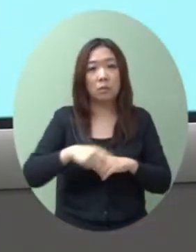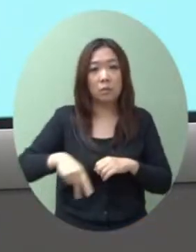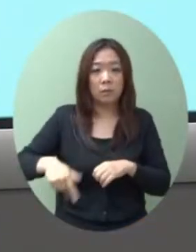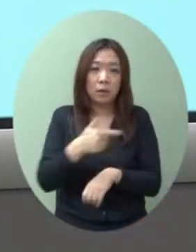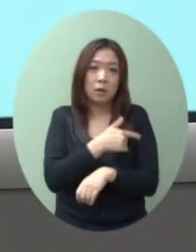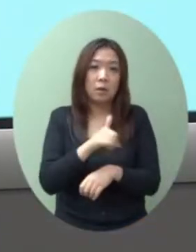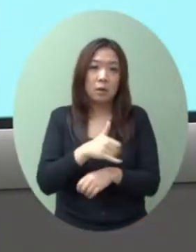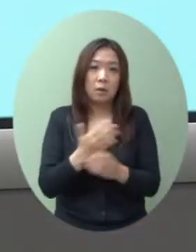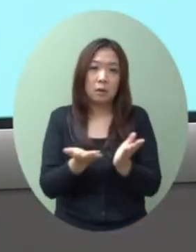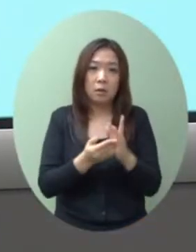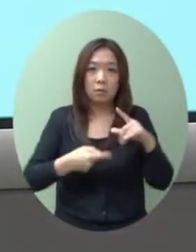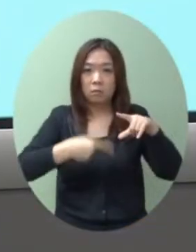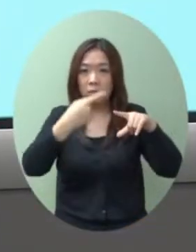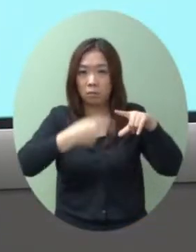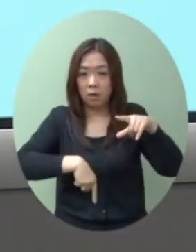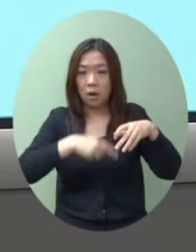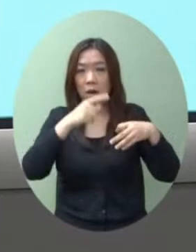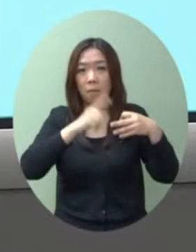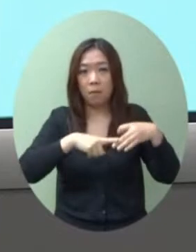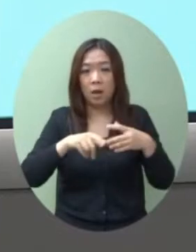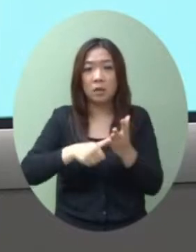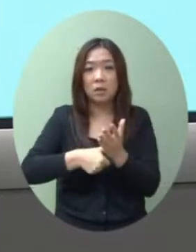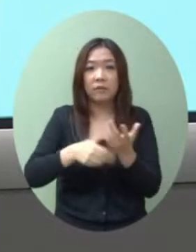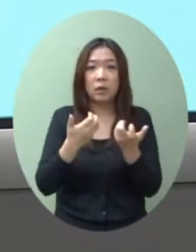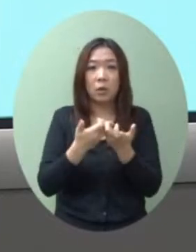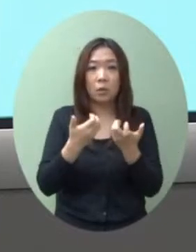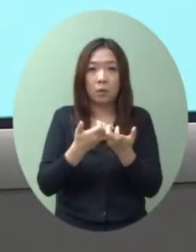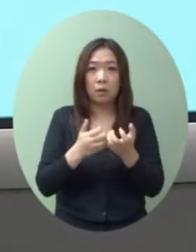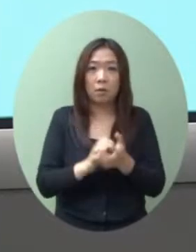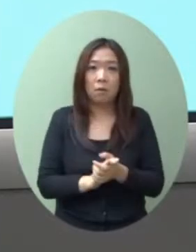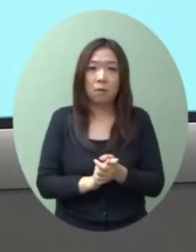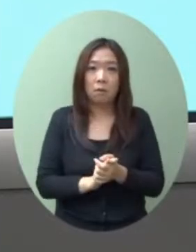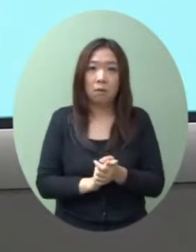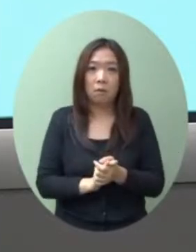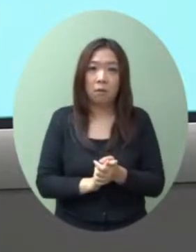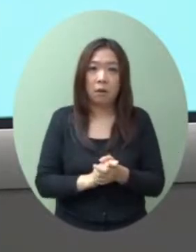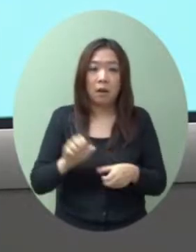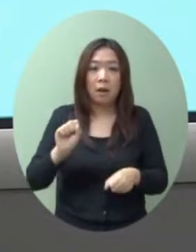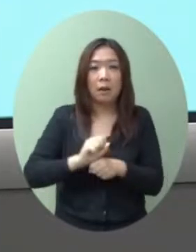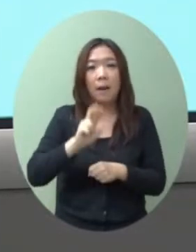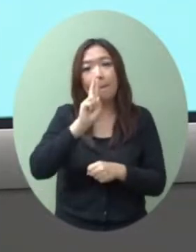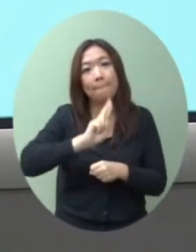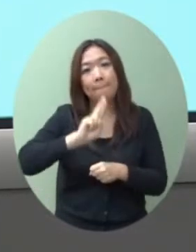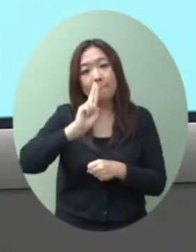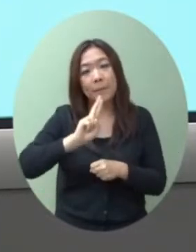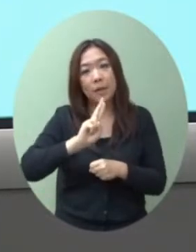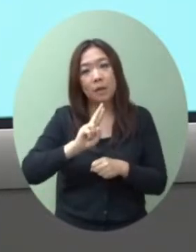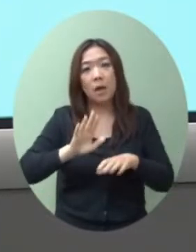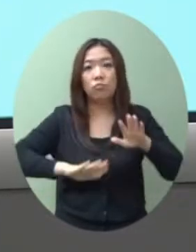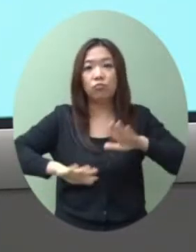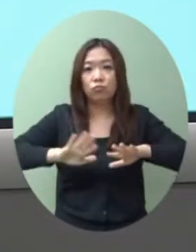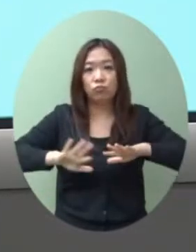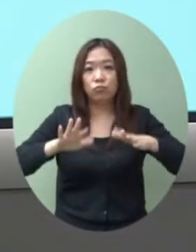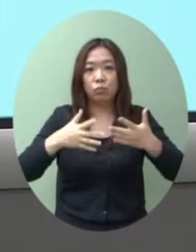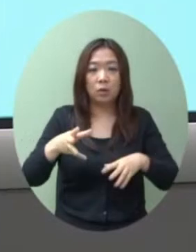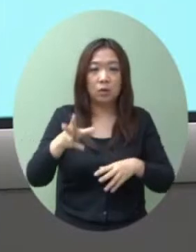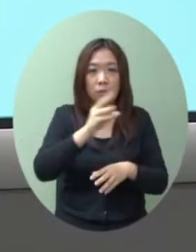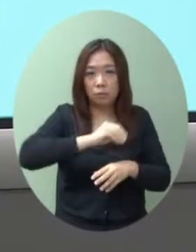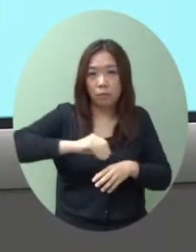when it comes to the name in the QR code of the vaccine pass, as well